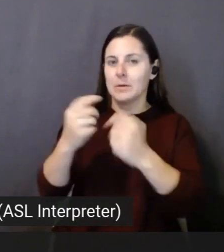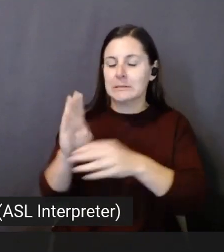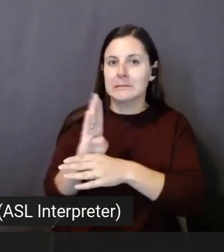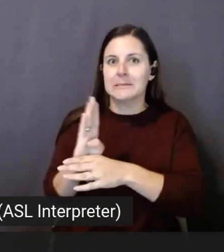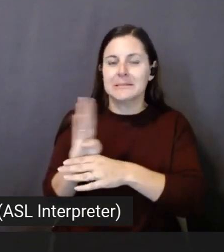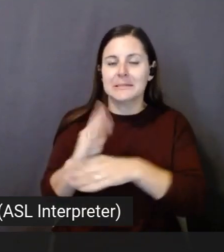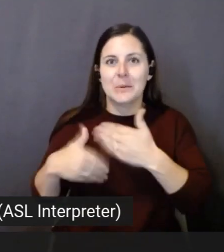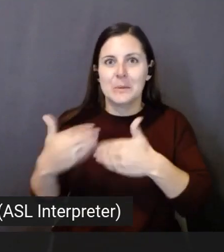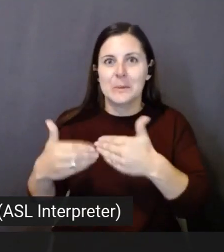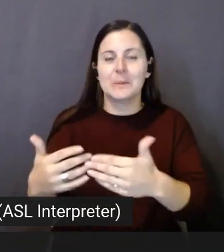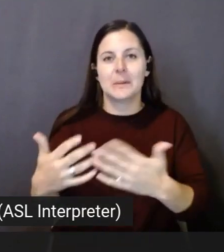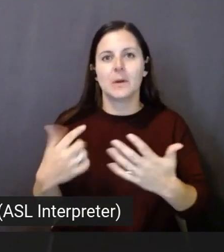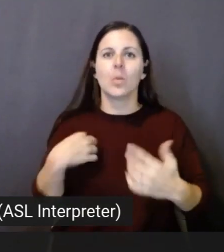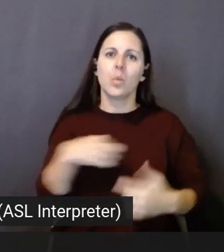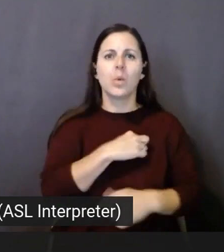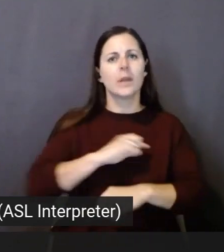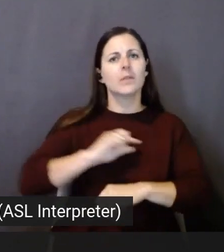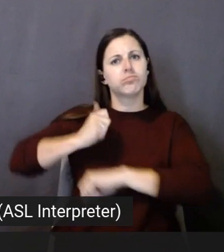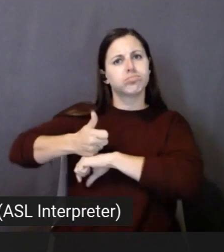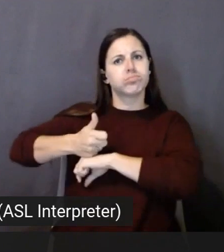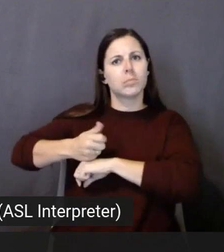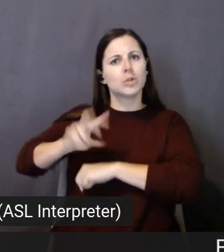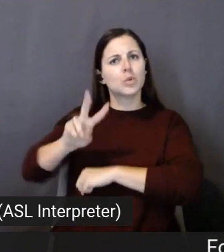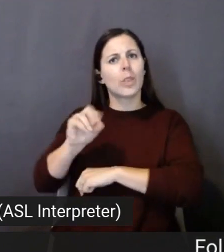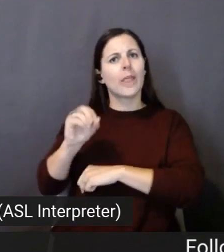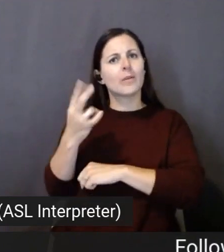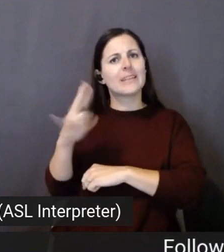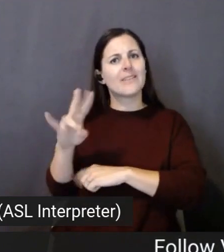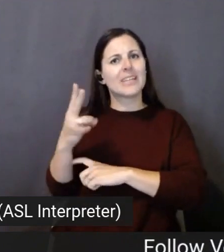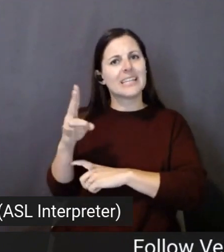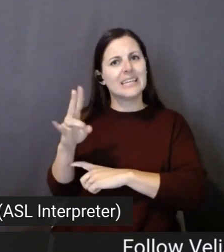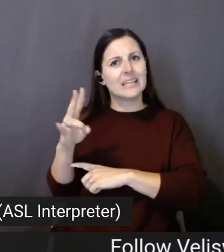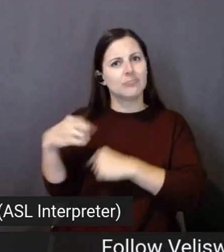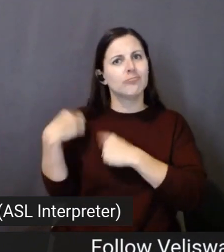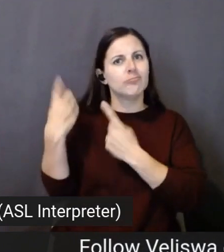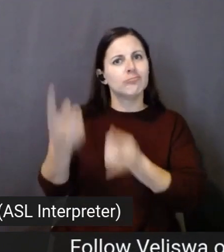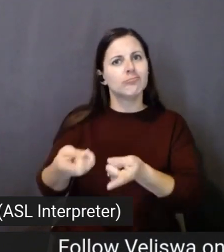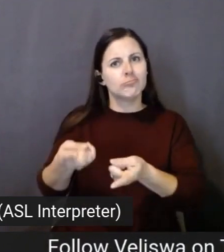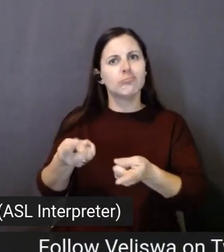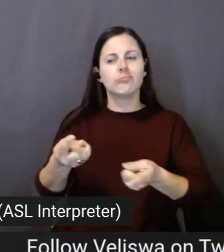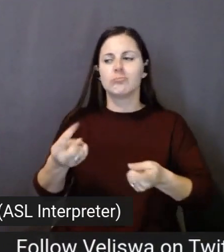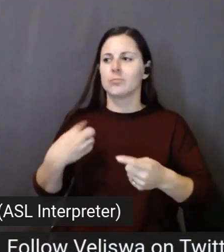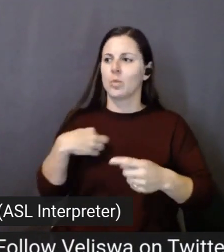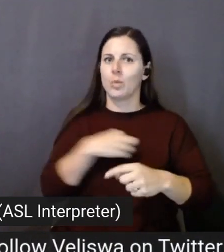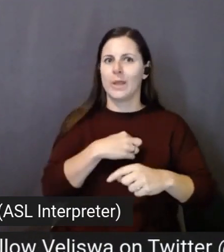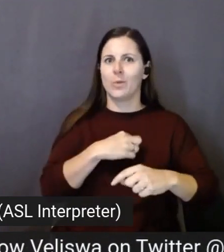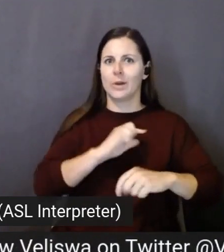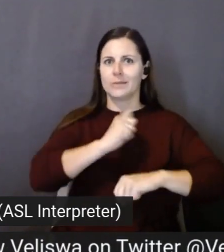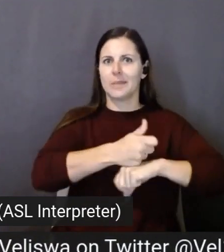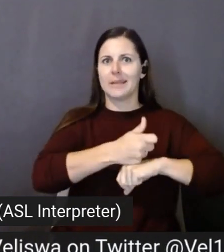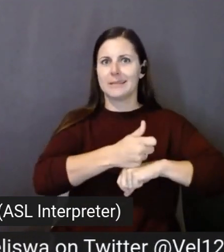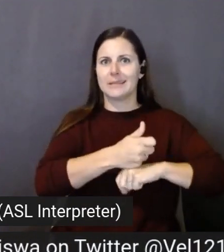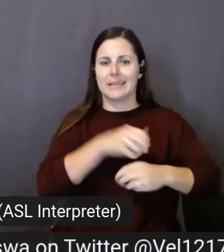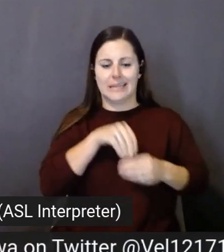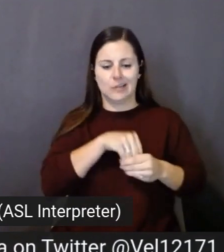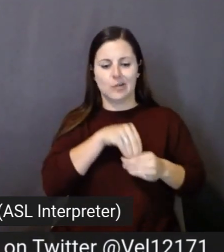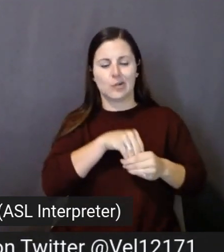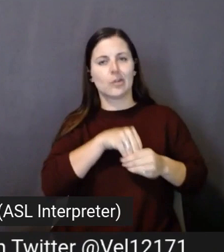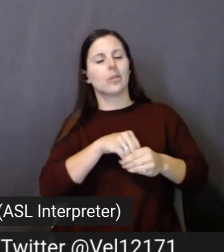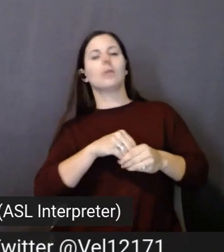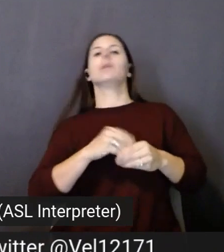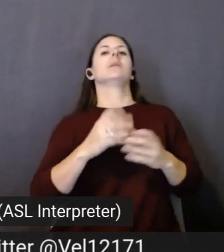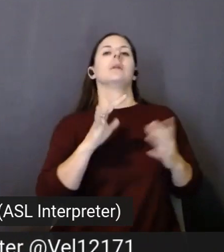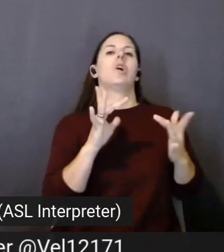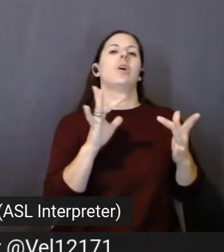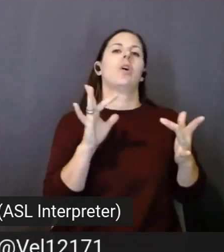we've been around since 2017. We were actually built and based on our own internal contact center technology,